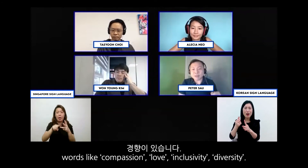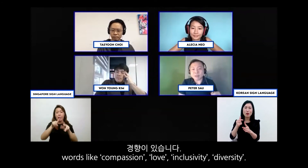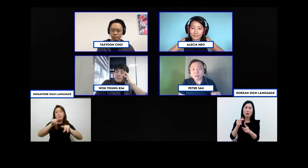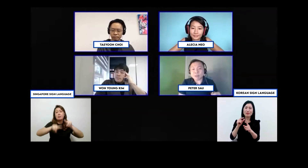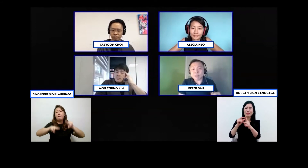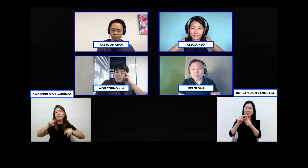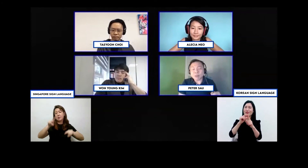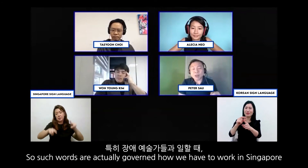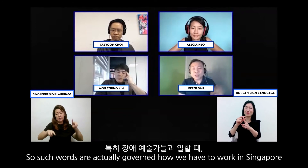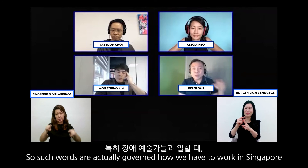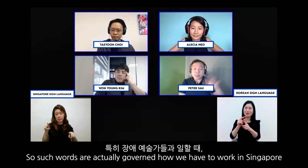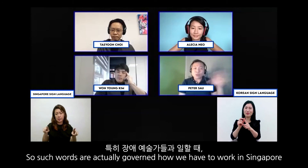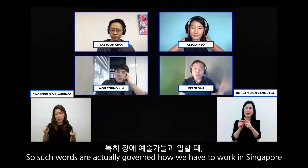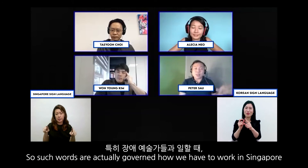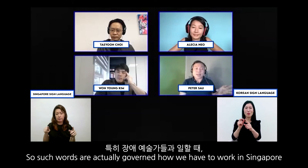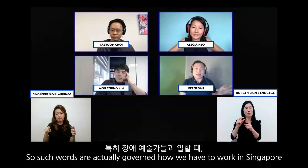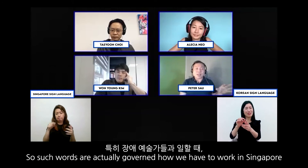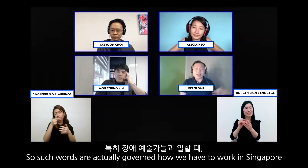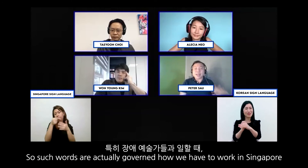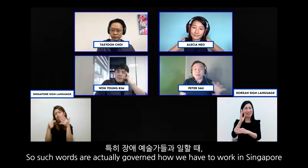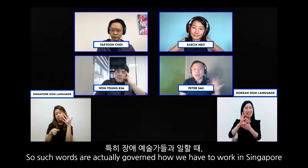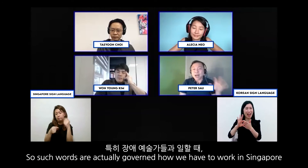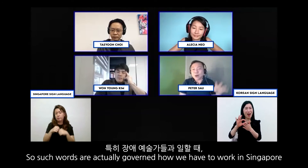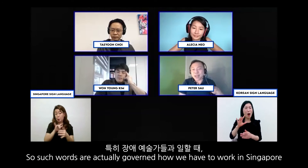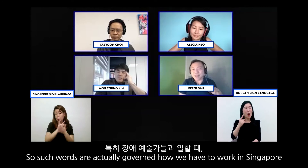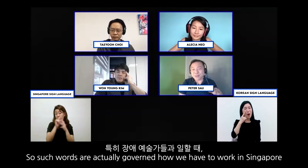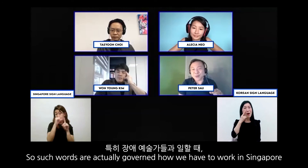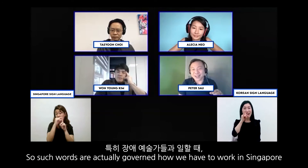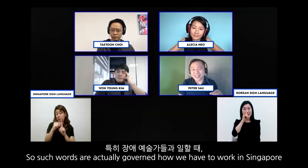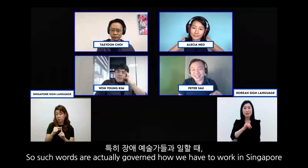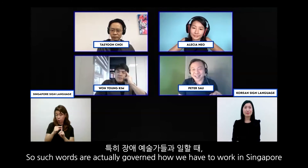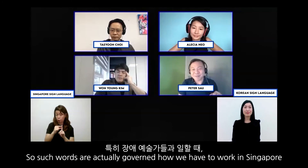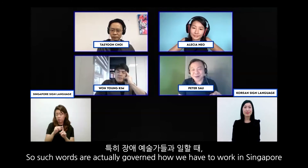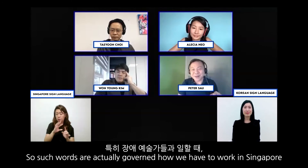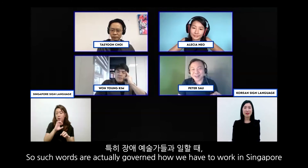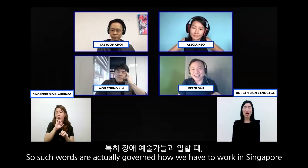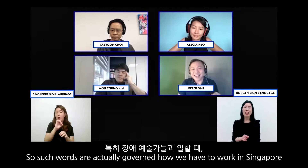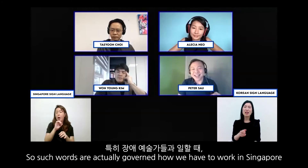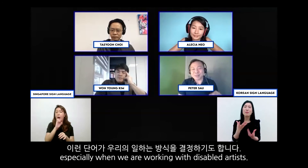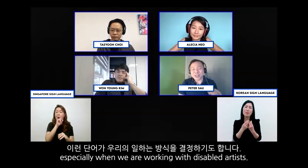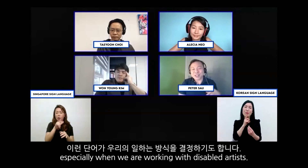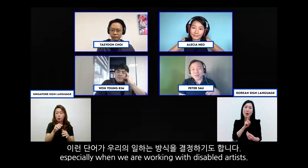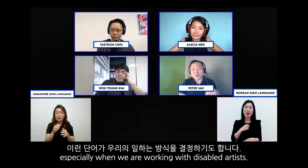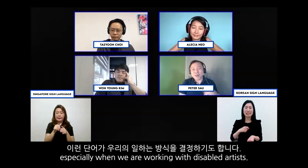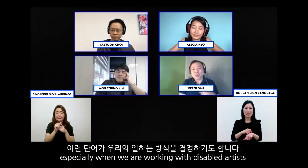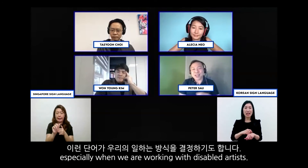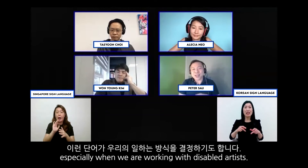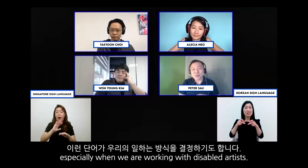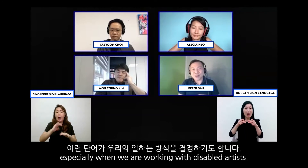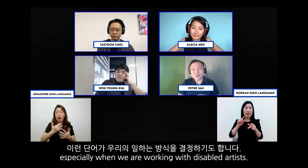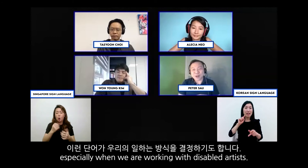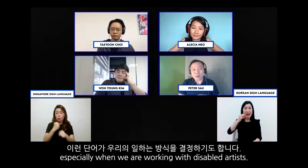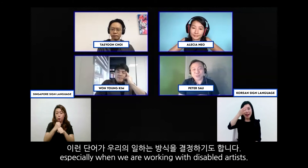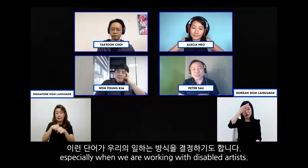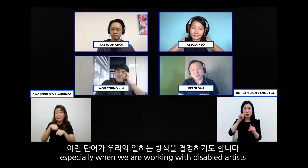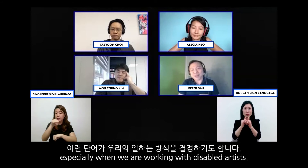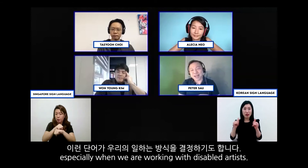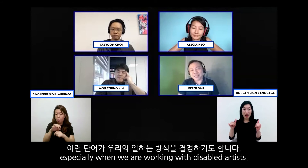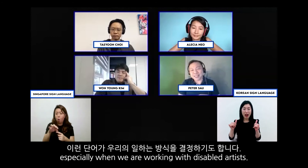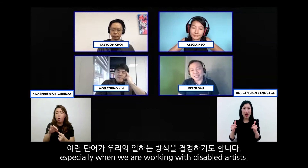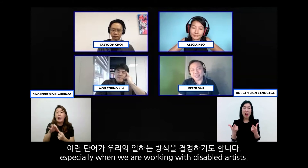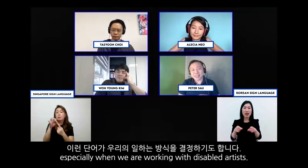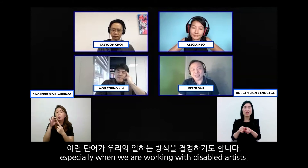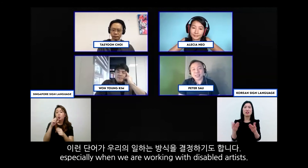diversity. So such words are actually govern how we have to work in Singapore, especially when we are working with